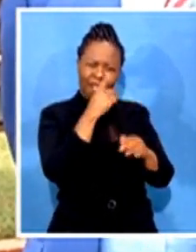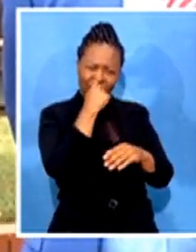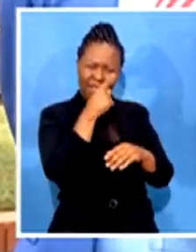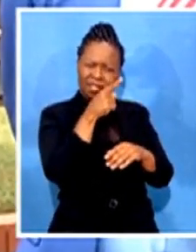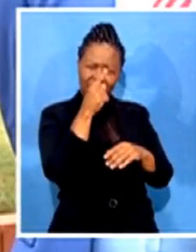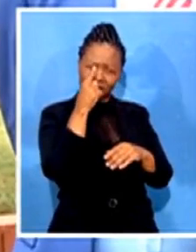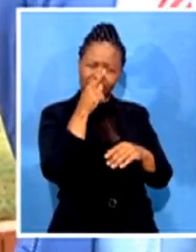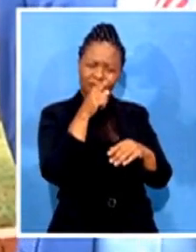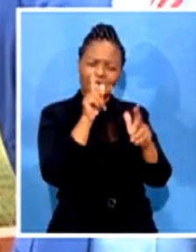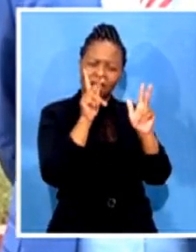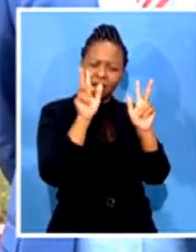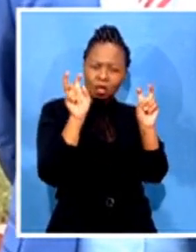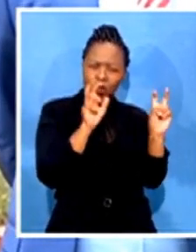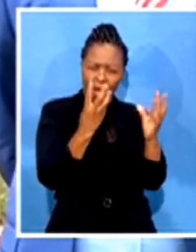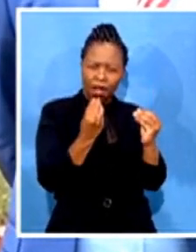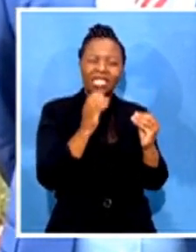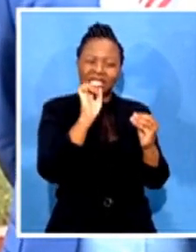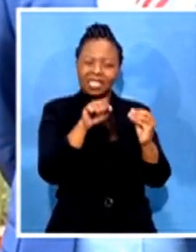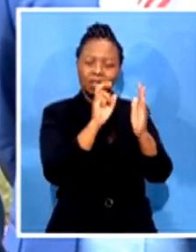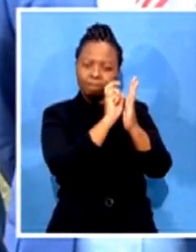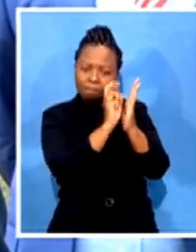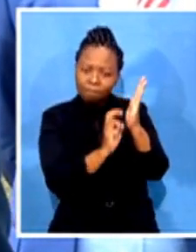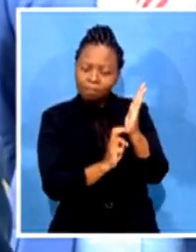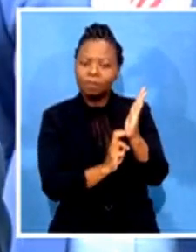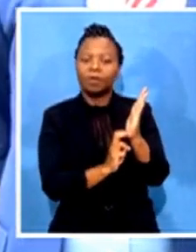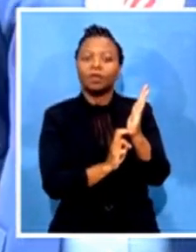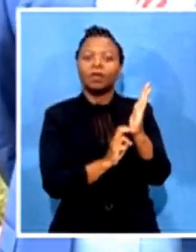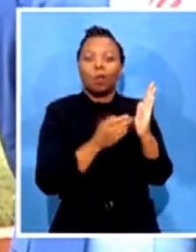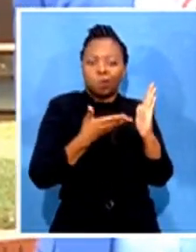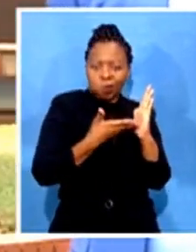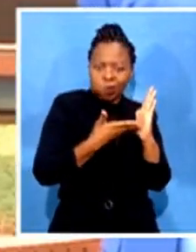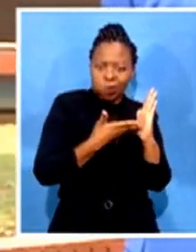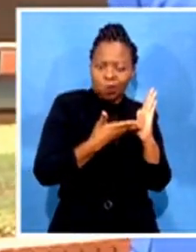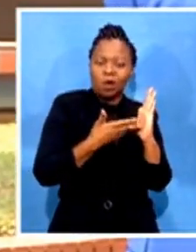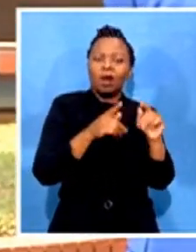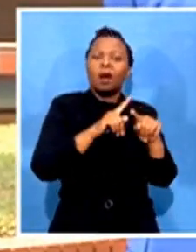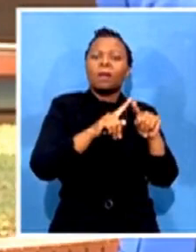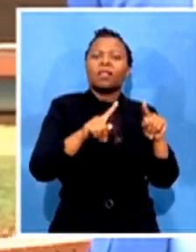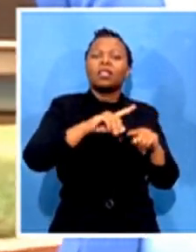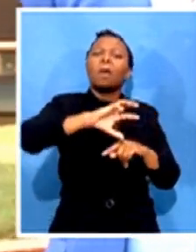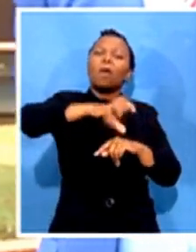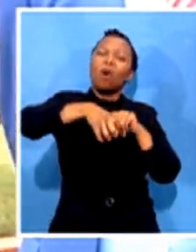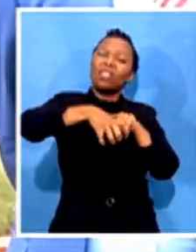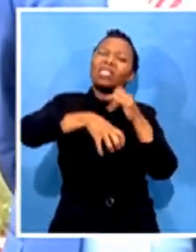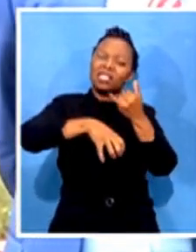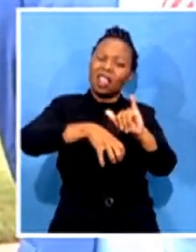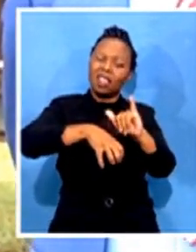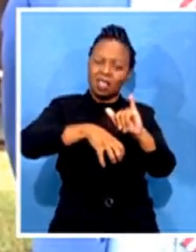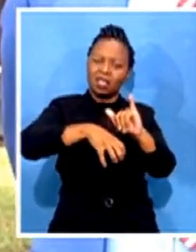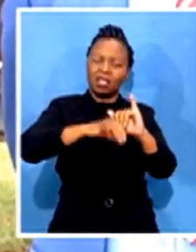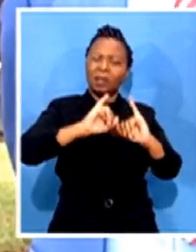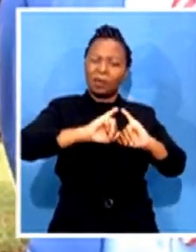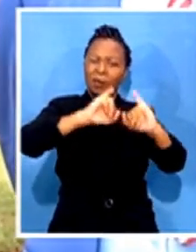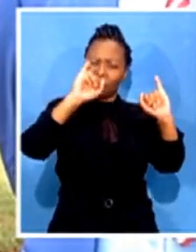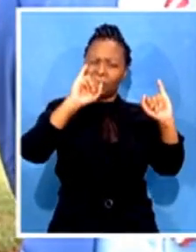regulations, restrictions that have been put in place, but the province still experiences quite a significant high number of infections.